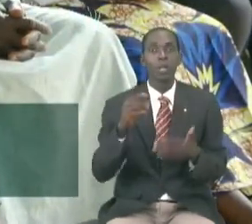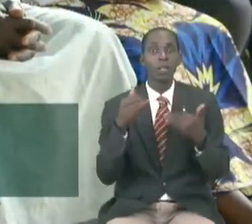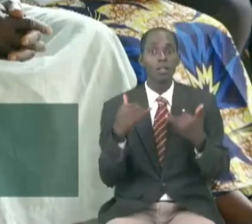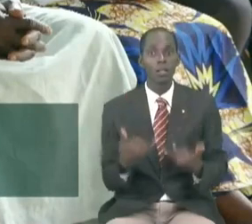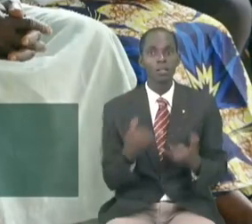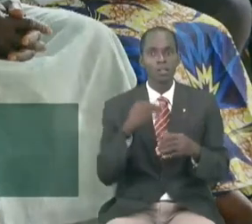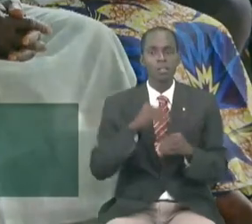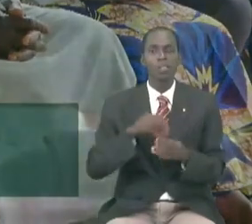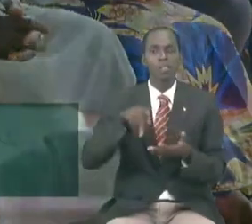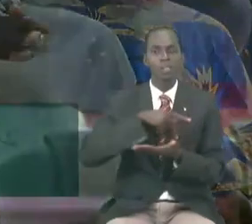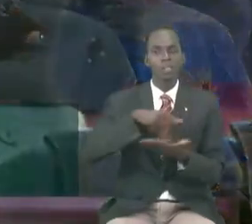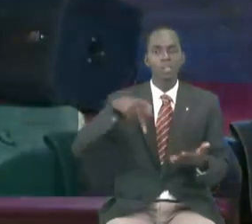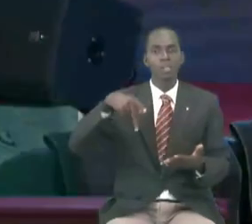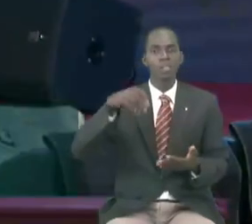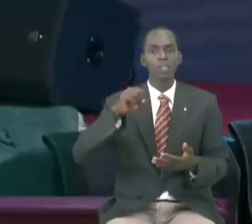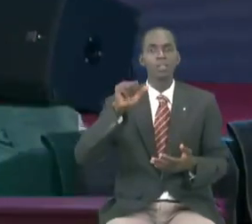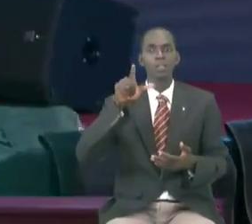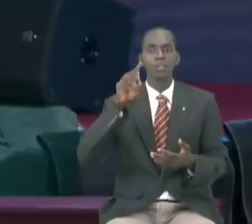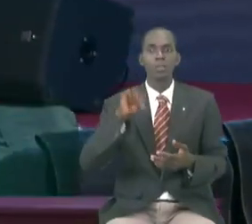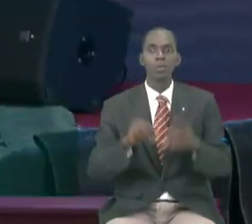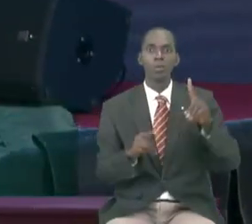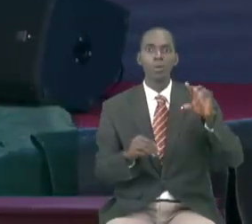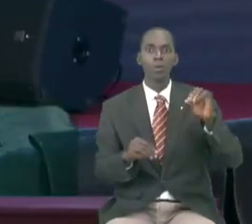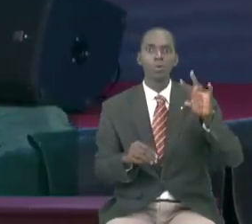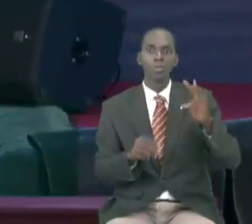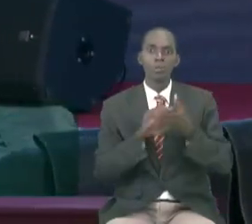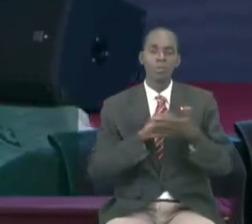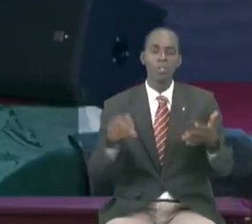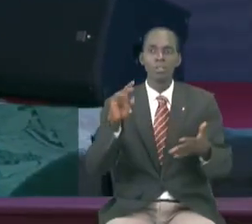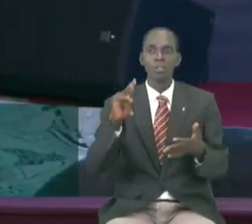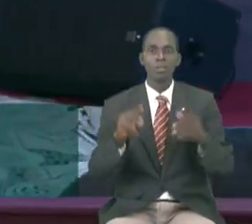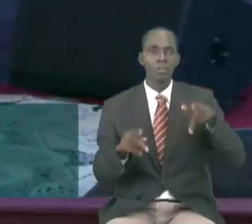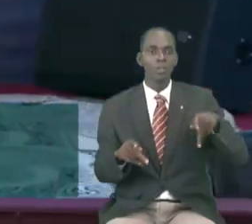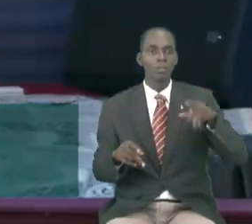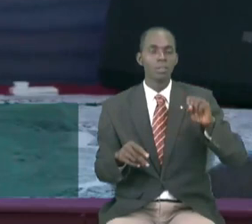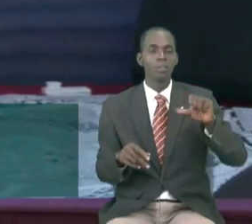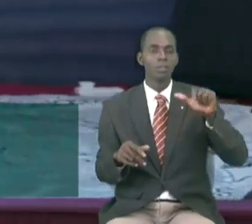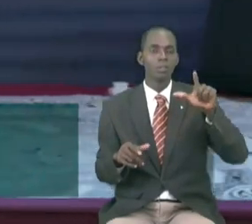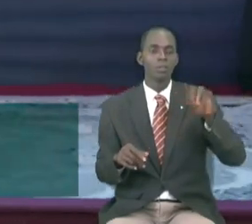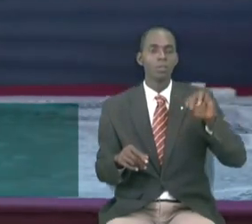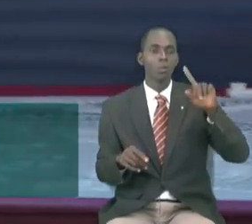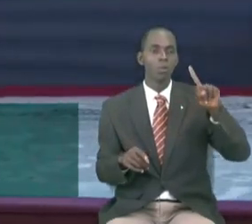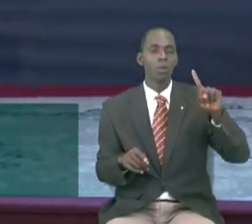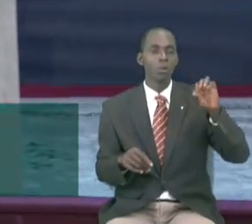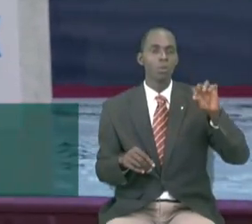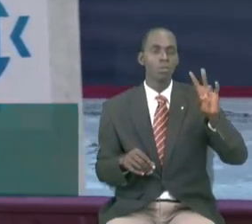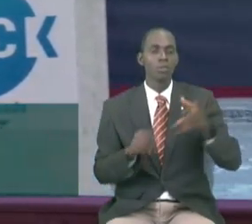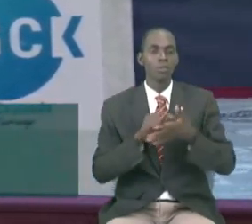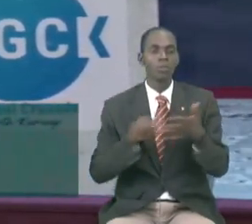fools, because of their transgression and because of their iniquities